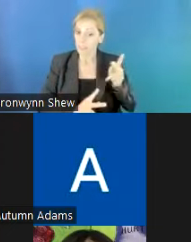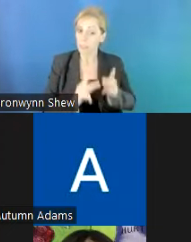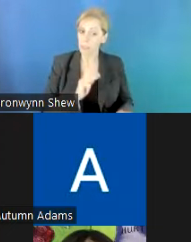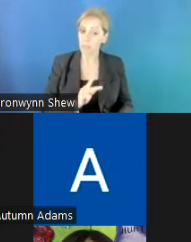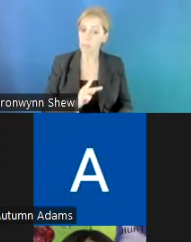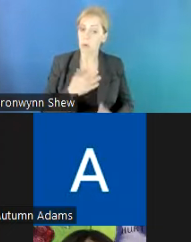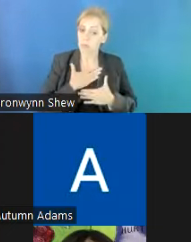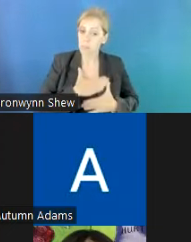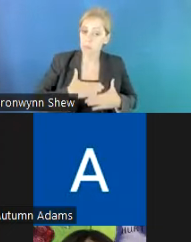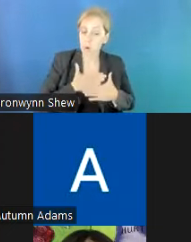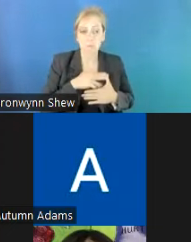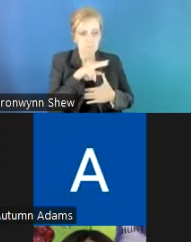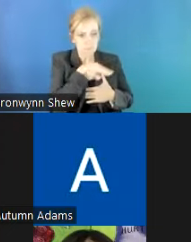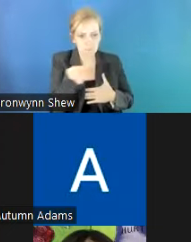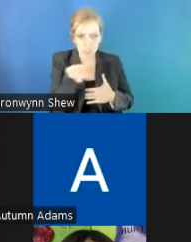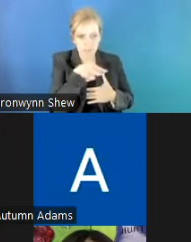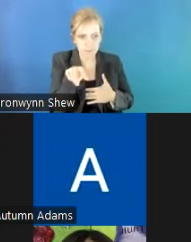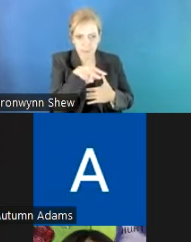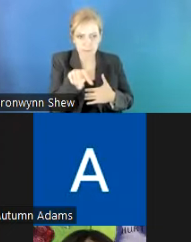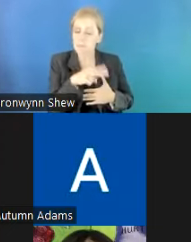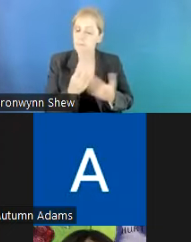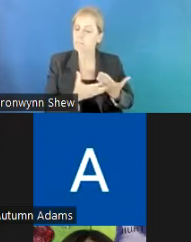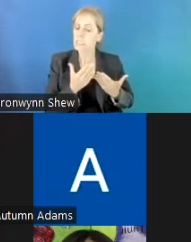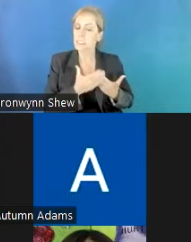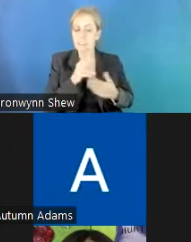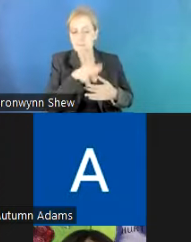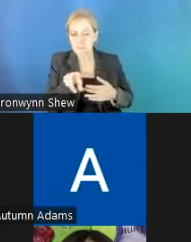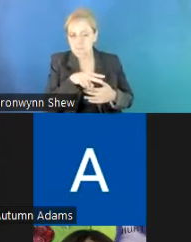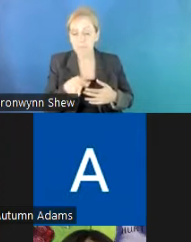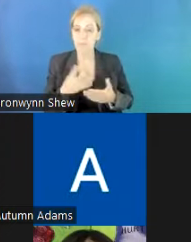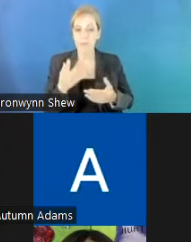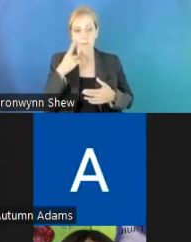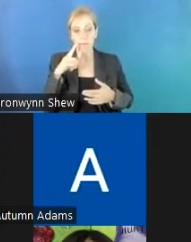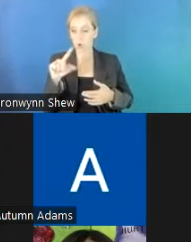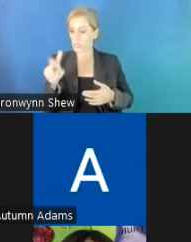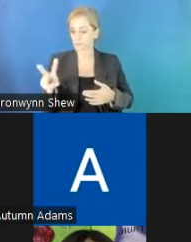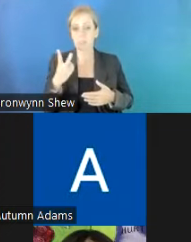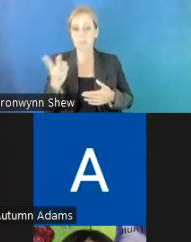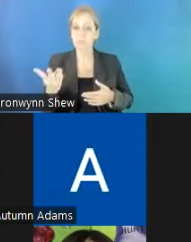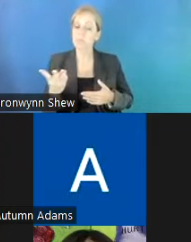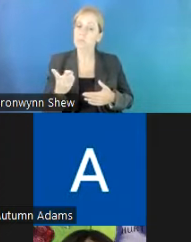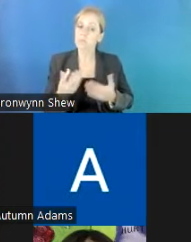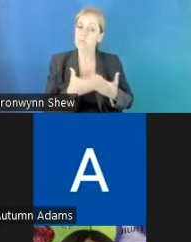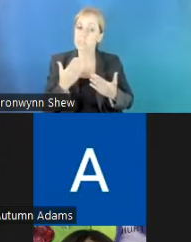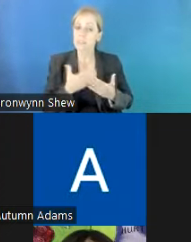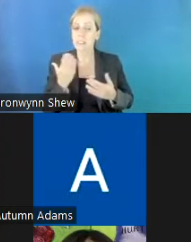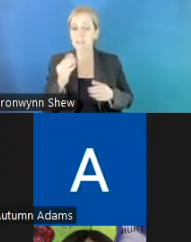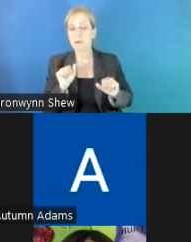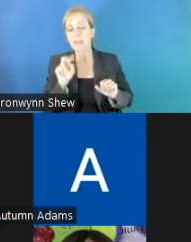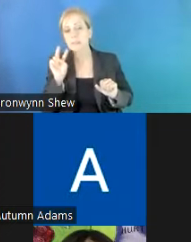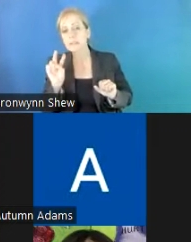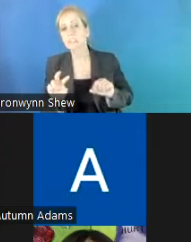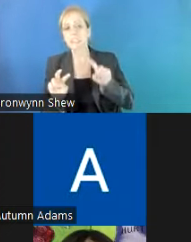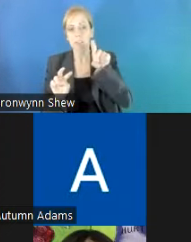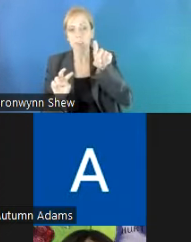easy. You know, having that on TV, it's really easy. If it's already on there, then you know what they're talking about. Then you know what's